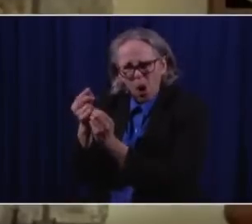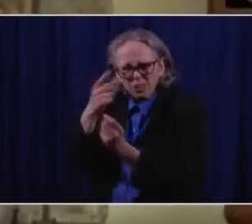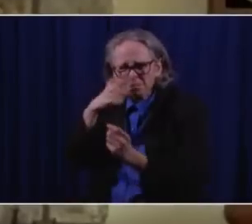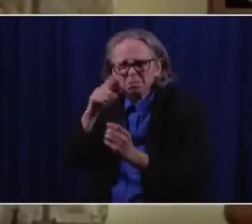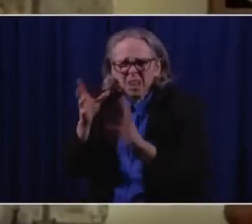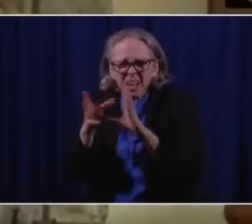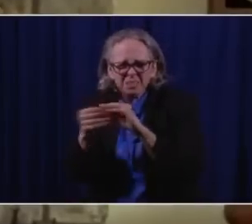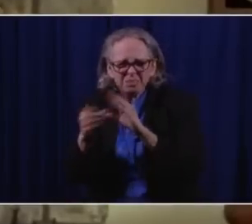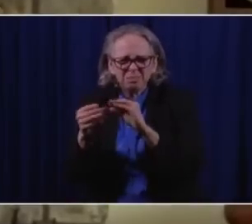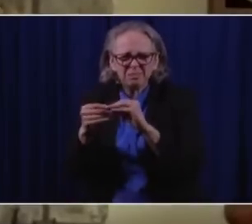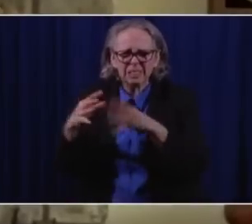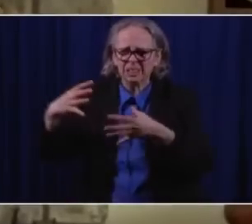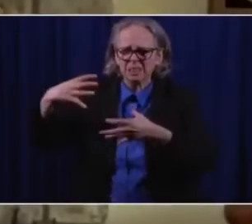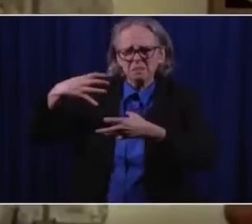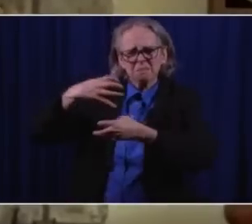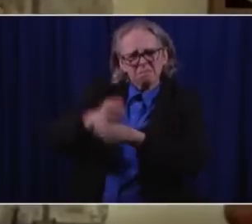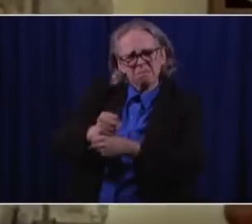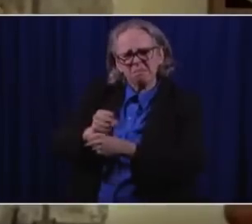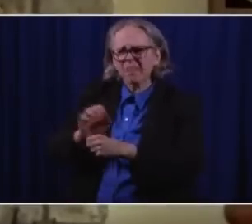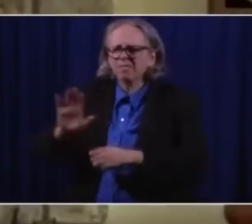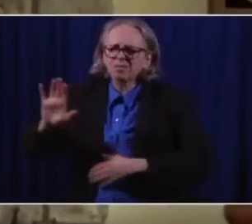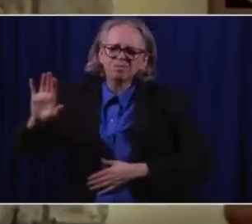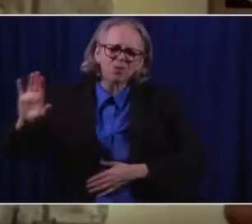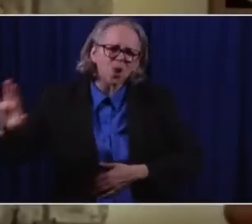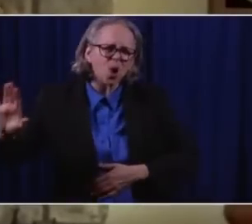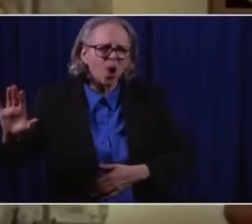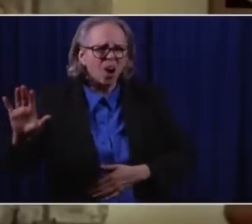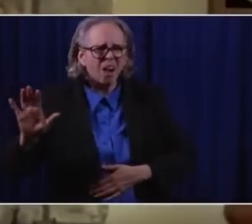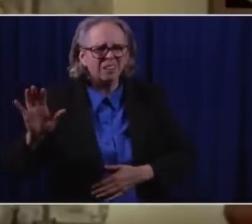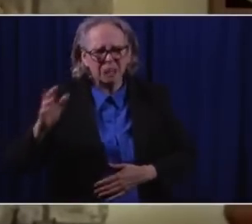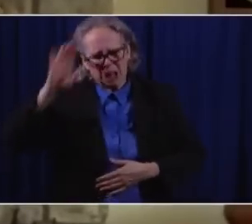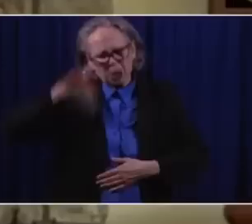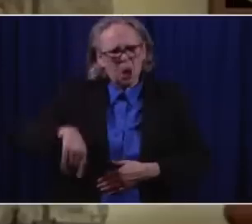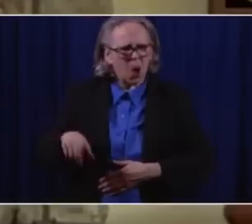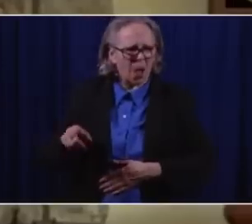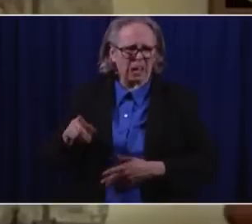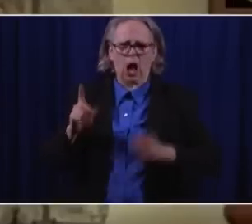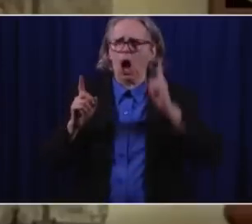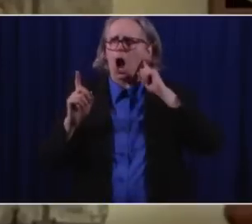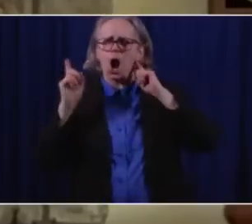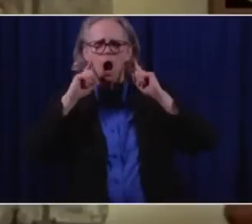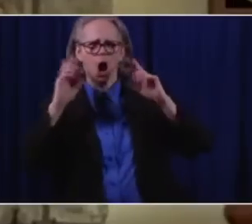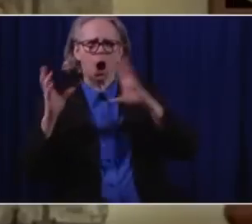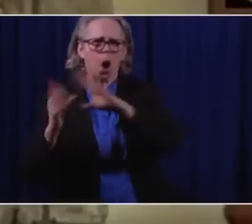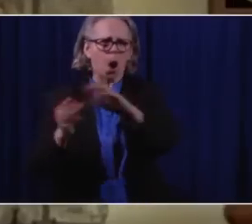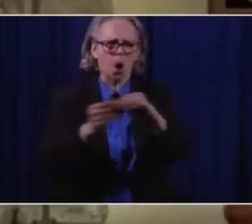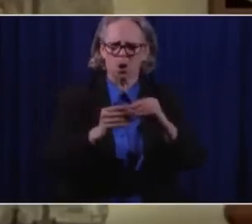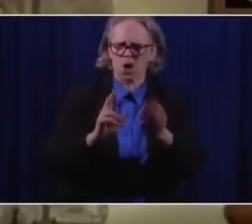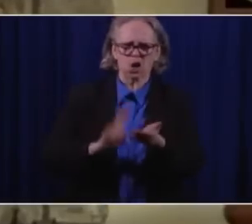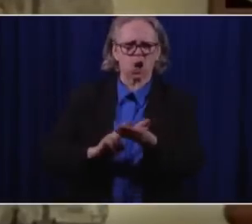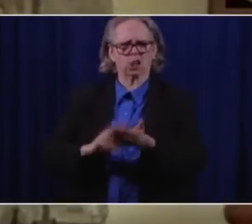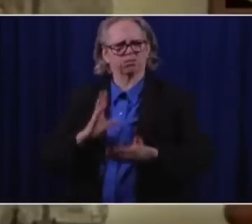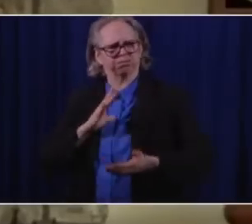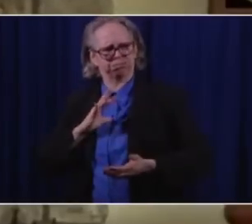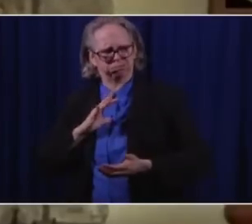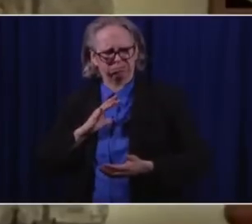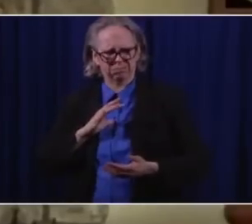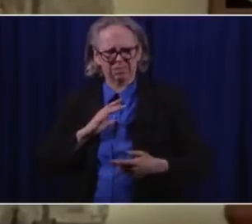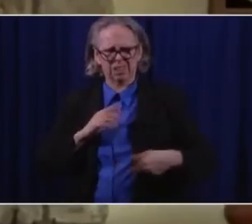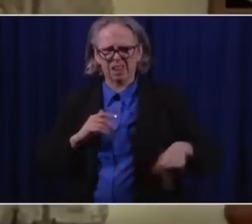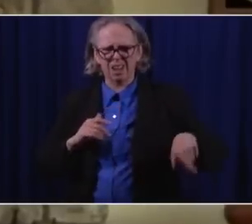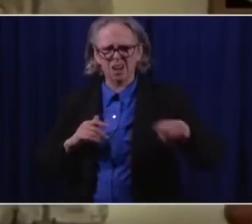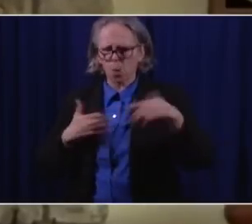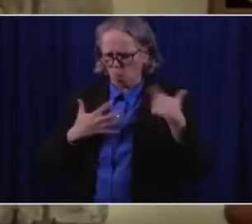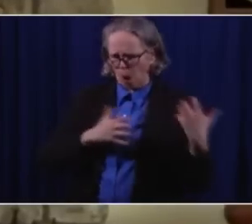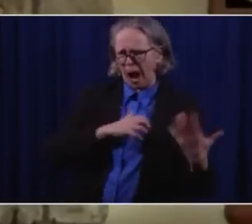everybody who you talk to, says nurses are doing a great job. But if we want to help nurses, and I just say it, if we